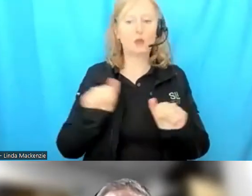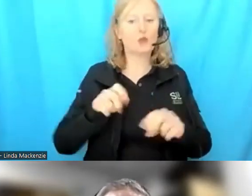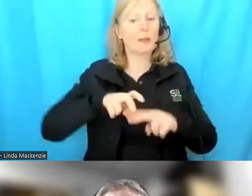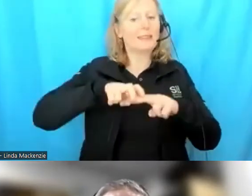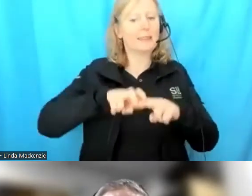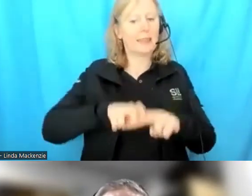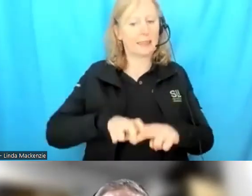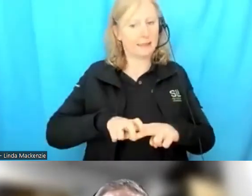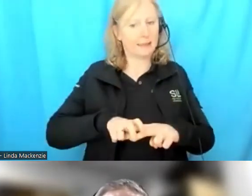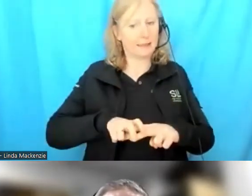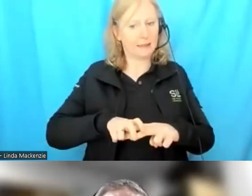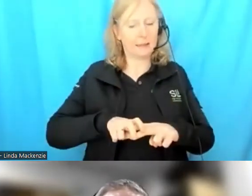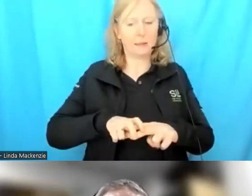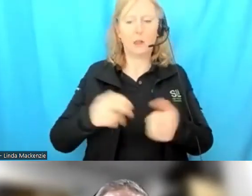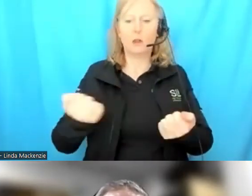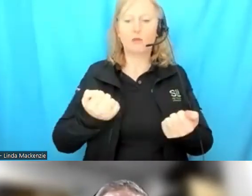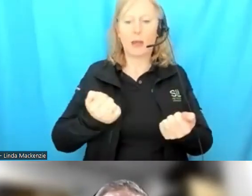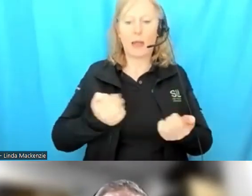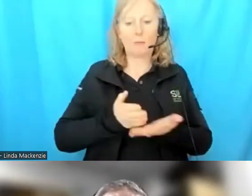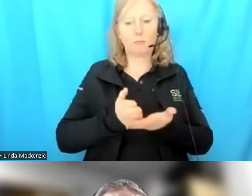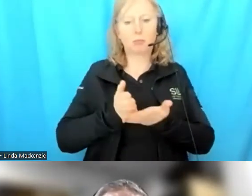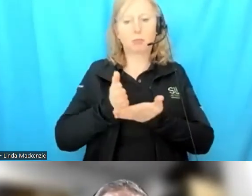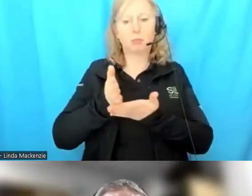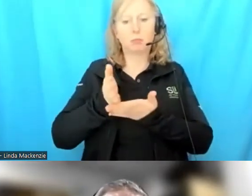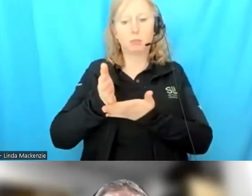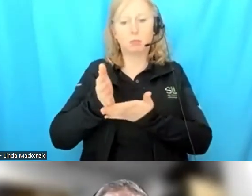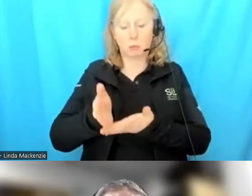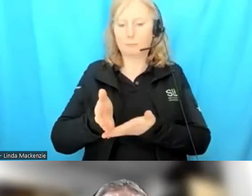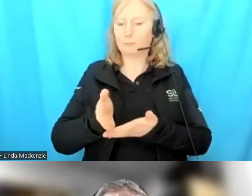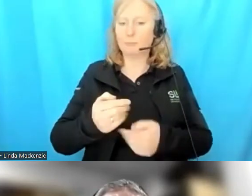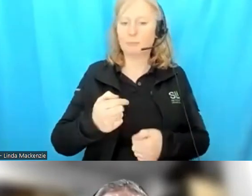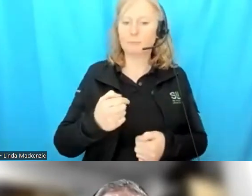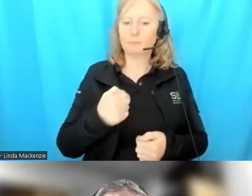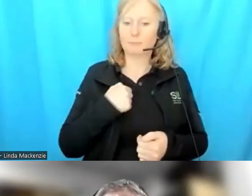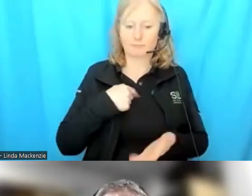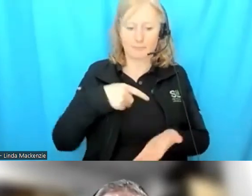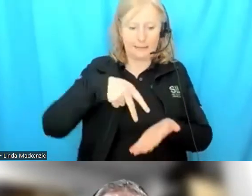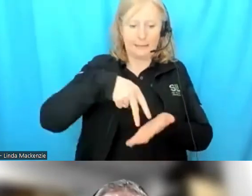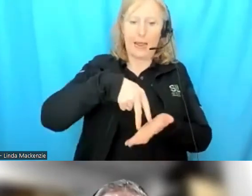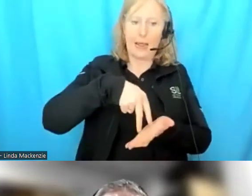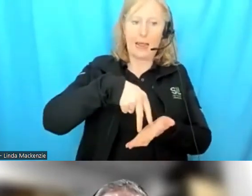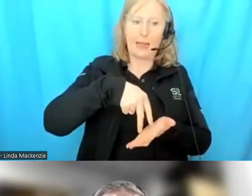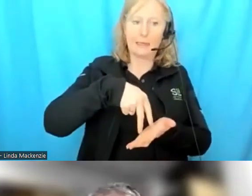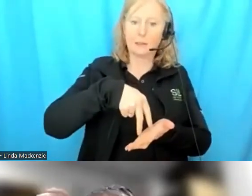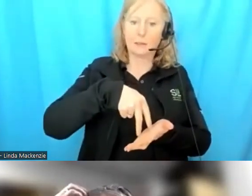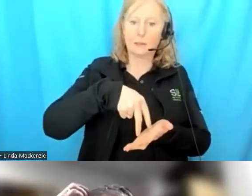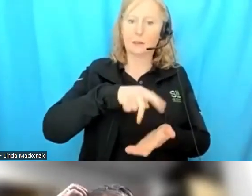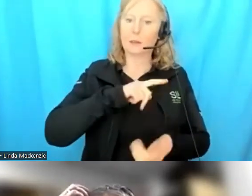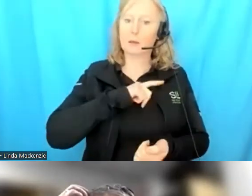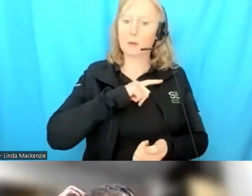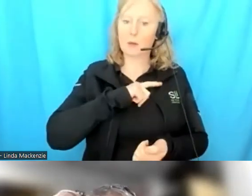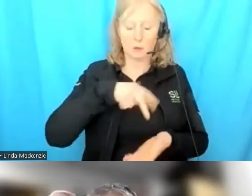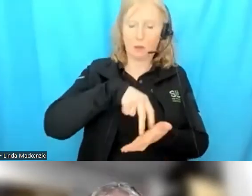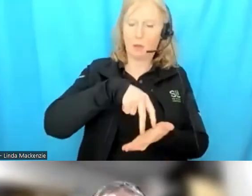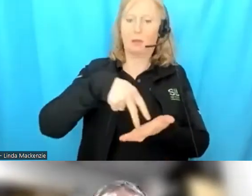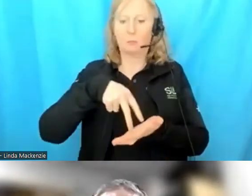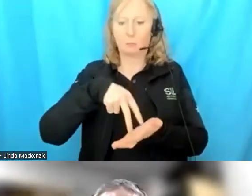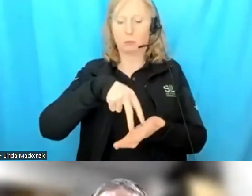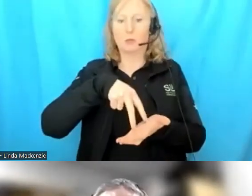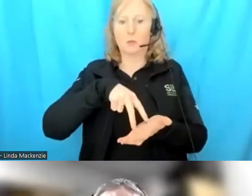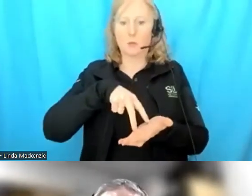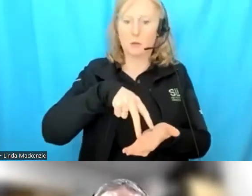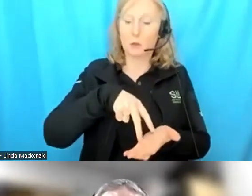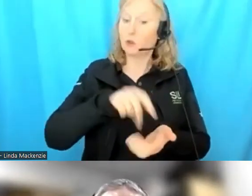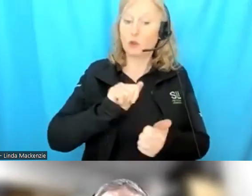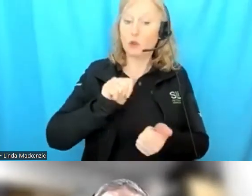pulled away from the bus stop. He didn't wait for me to sit down. And because of that, I stumbled, but luckily I didn't